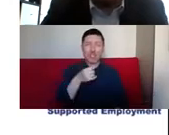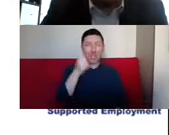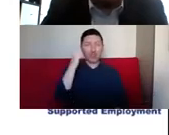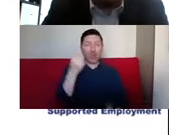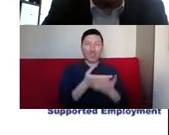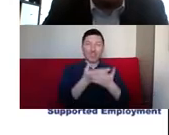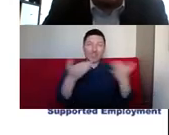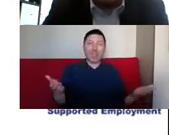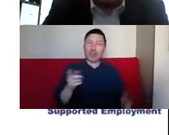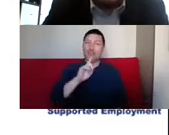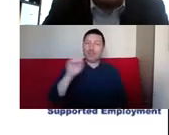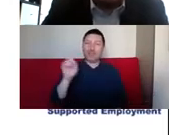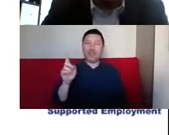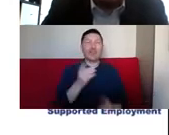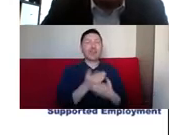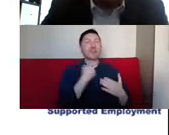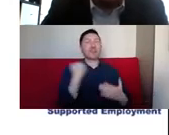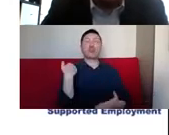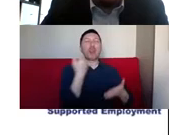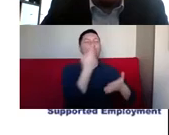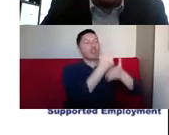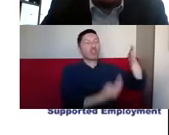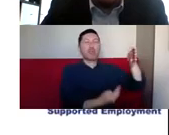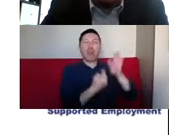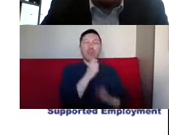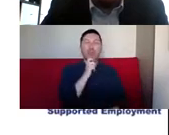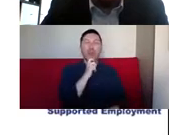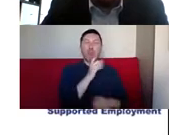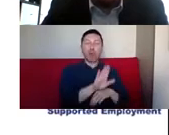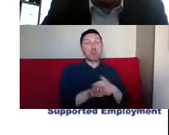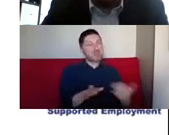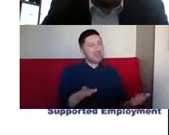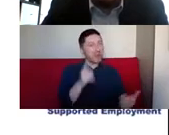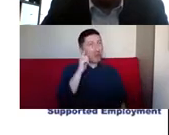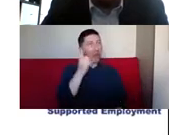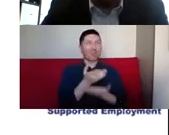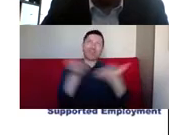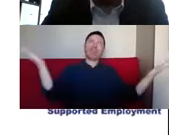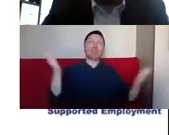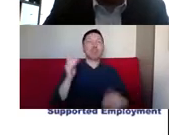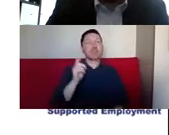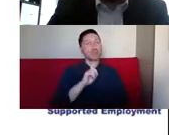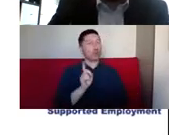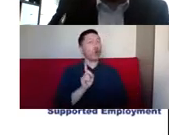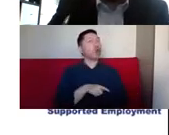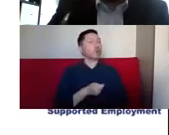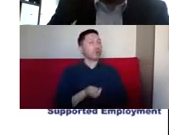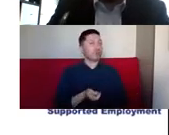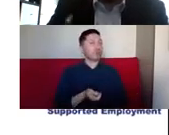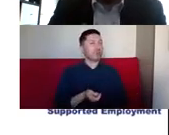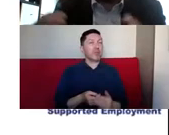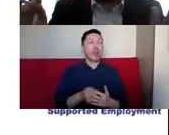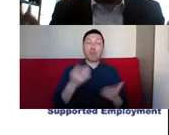supported employment is no rocket science. It follows some clear and easy to understand principles. There's a so-called